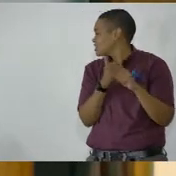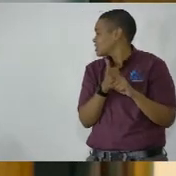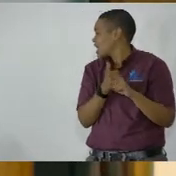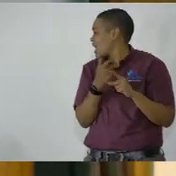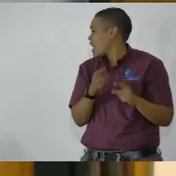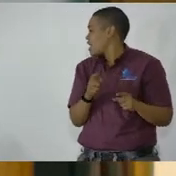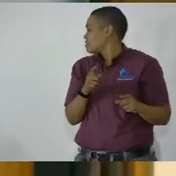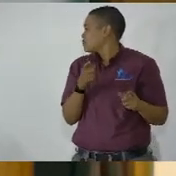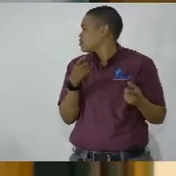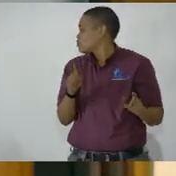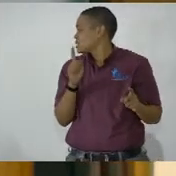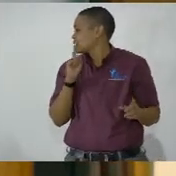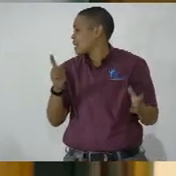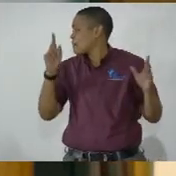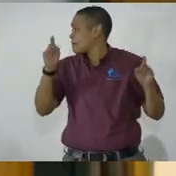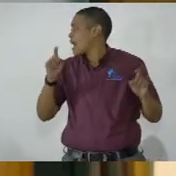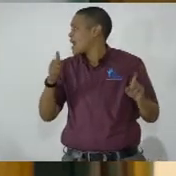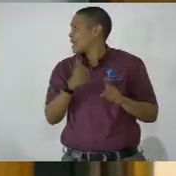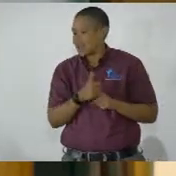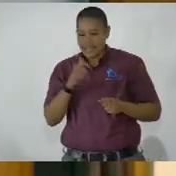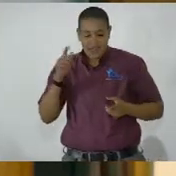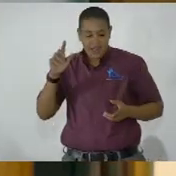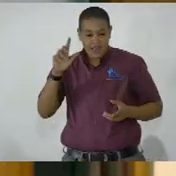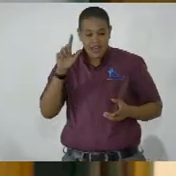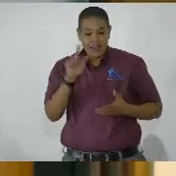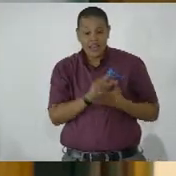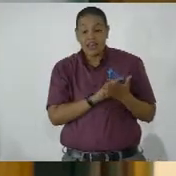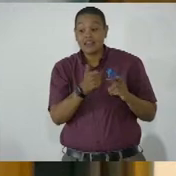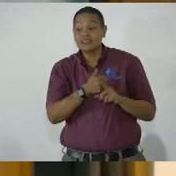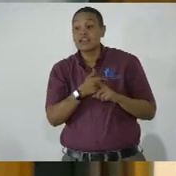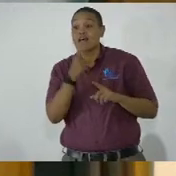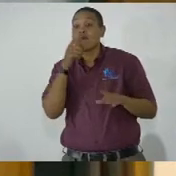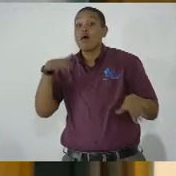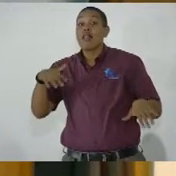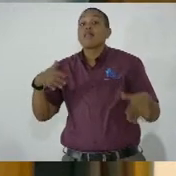the pilot, litigants who are unable to pay the mediators